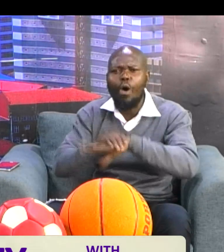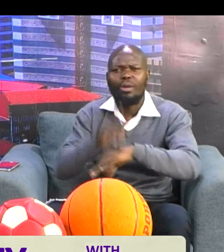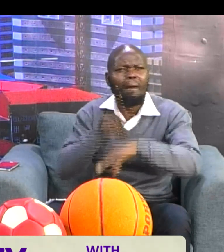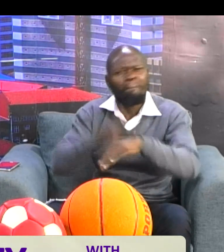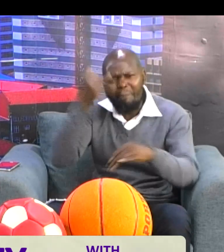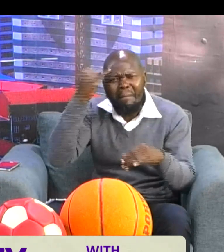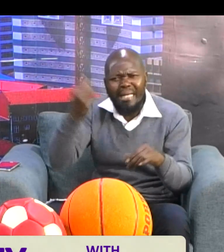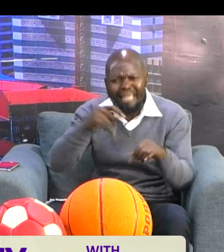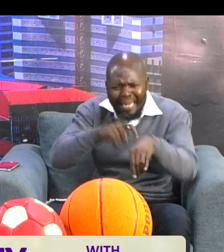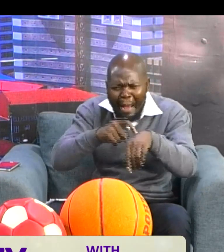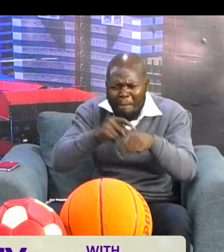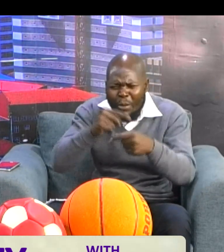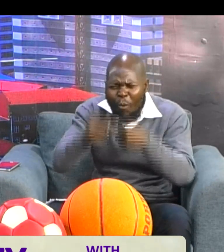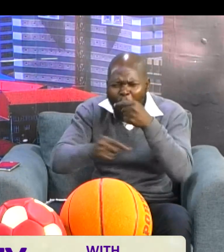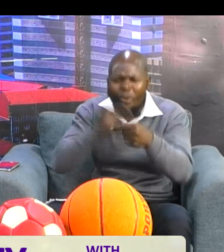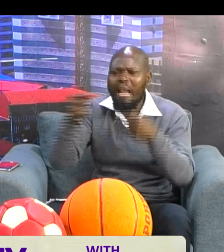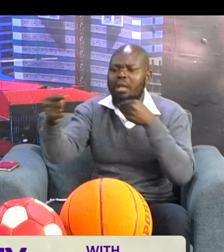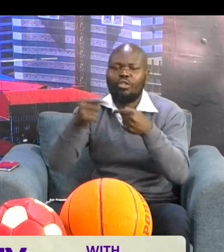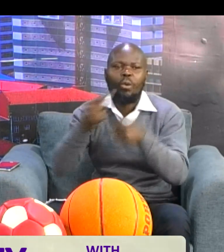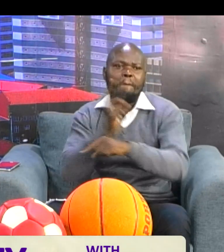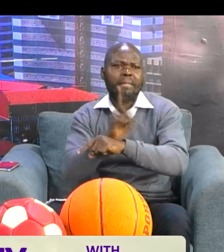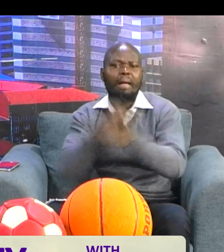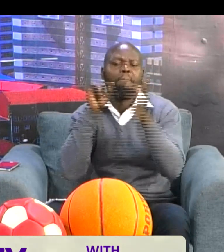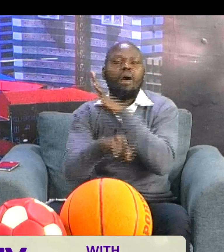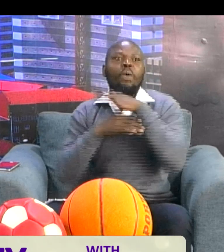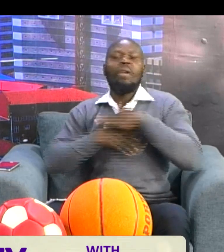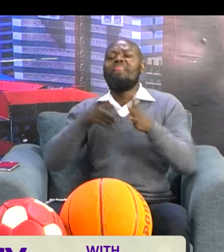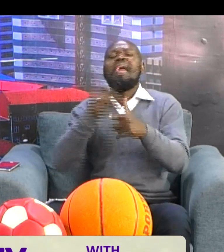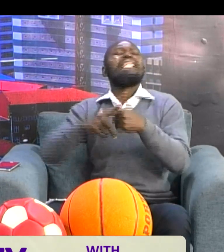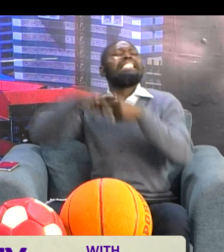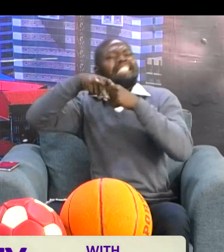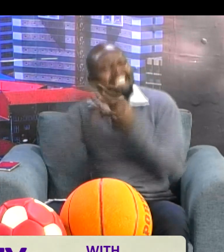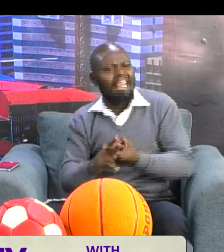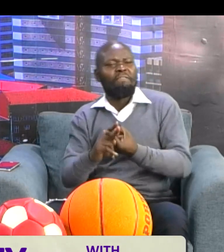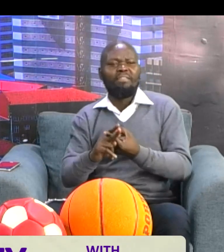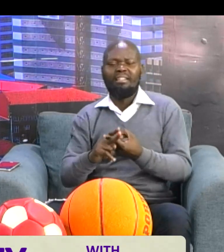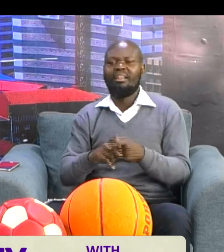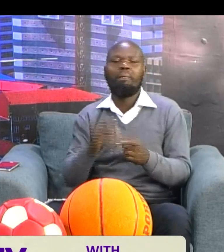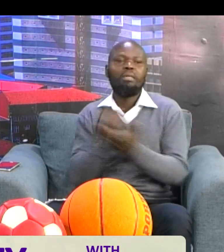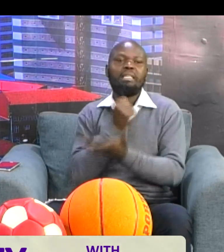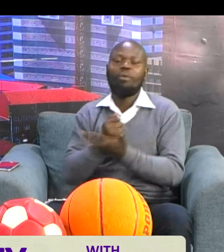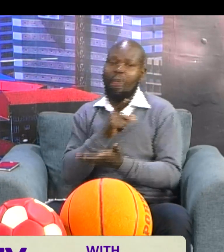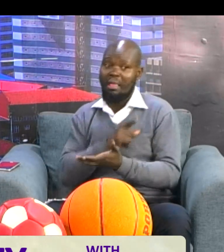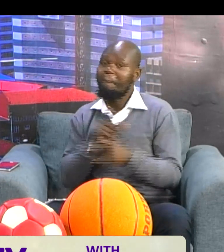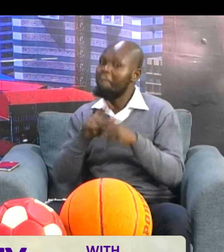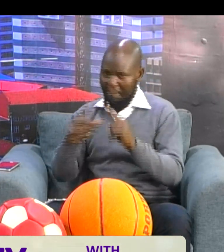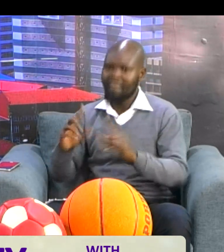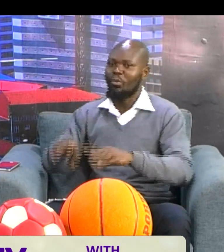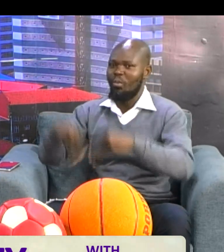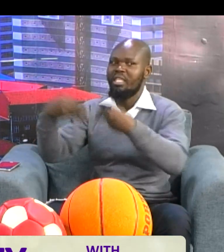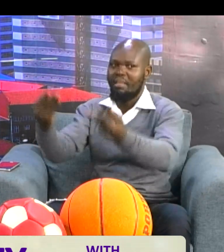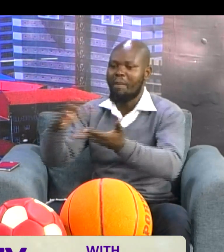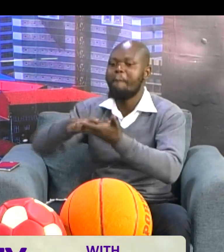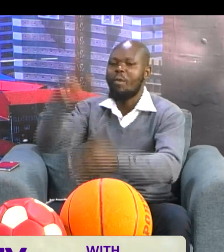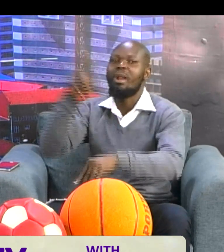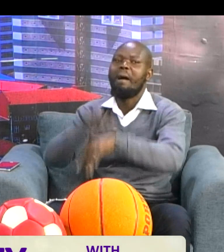them enough stress so that they can control the game. And then you see after the game,